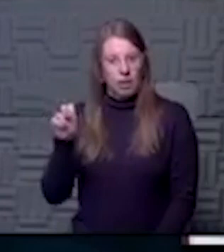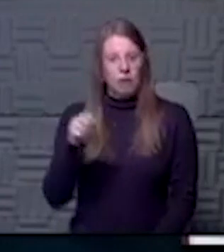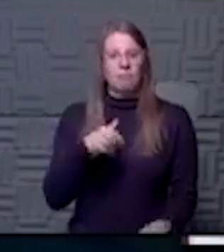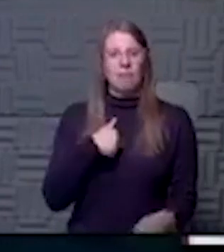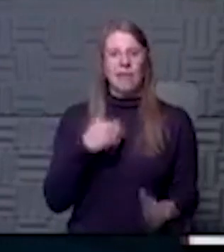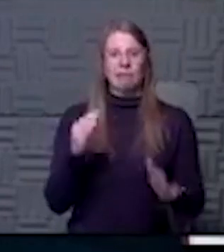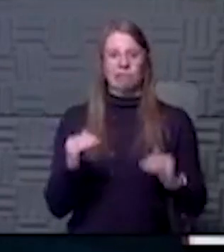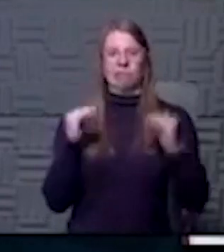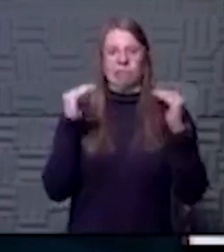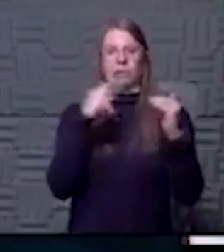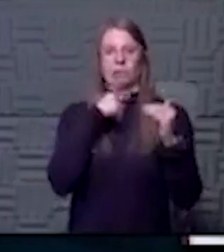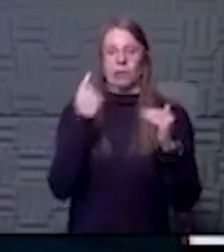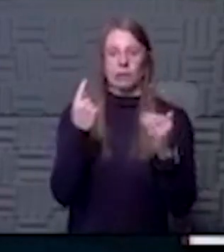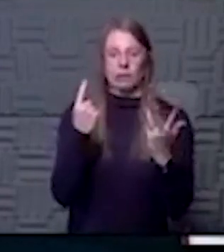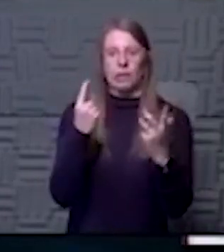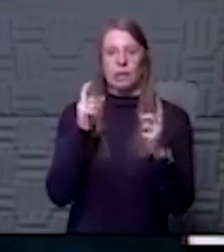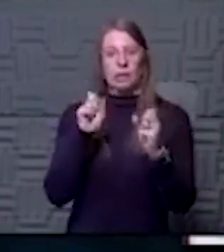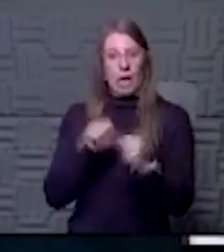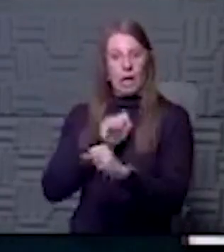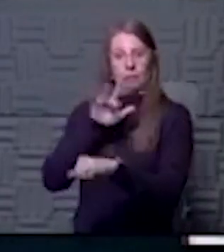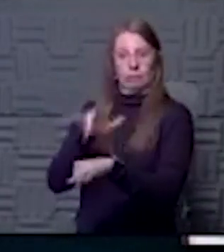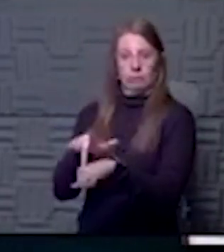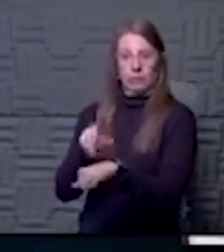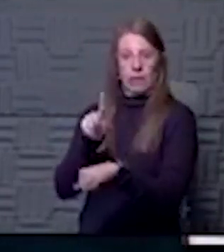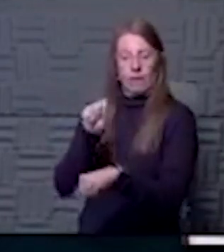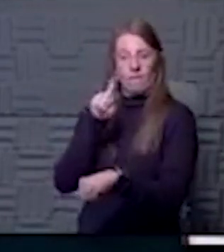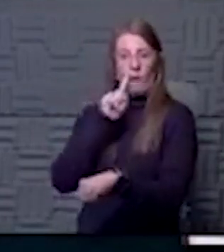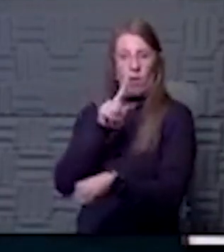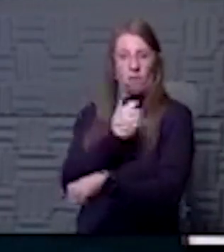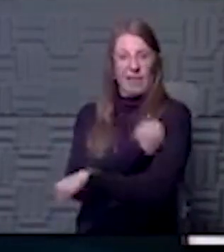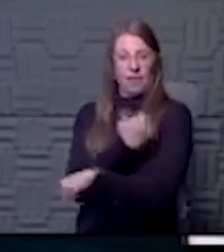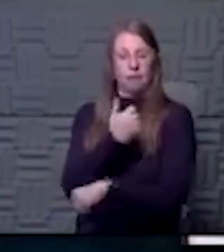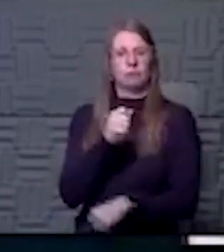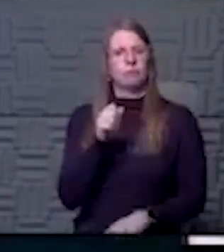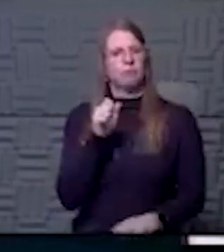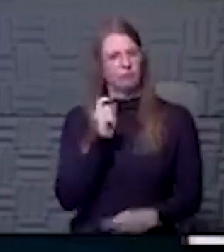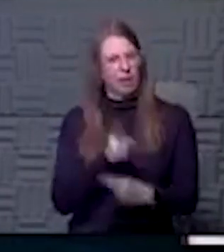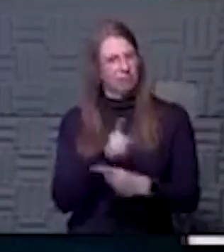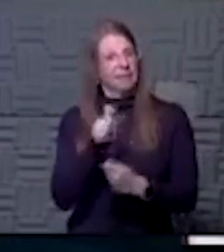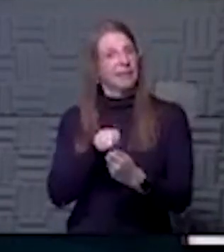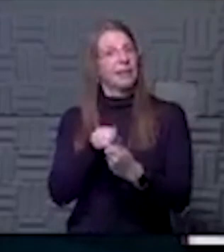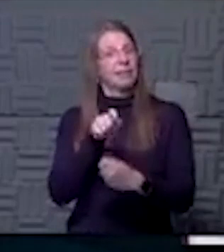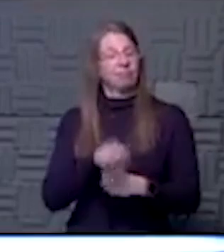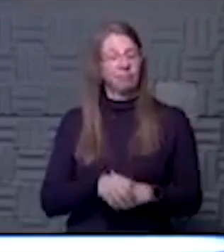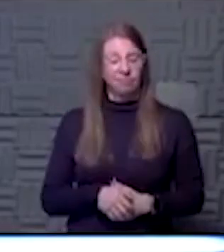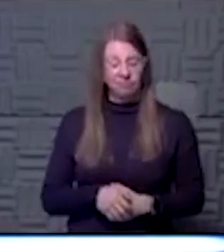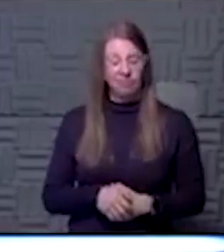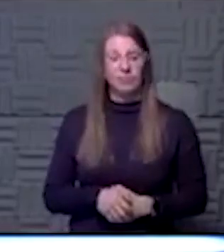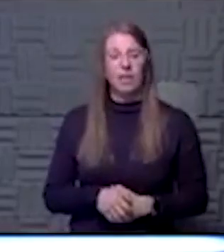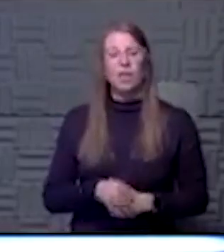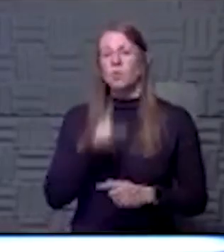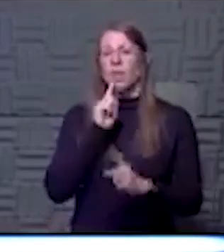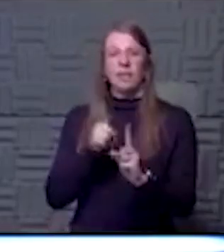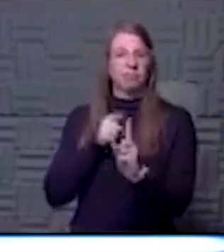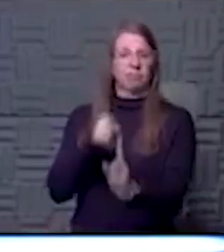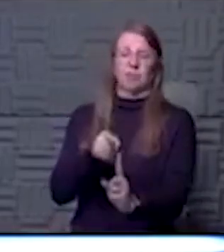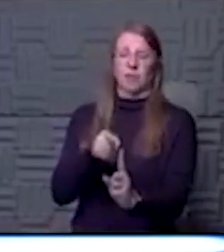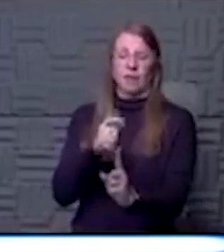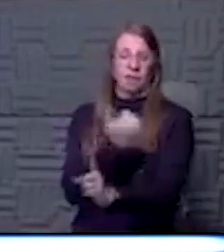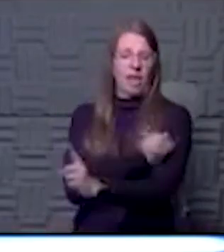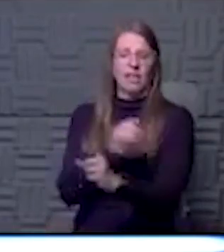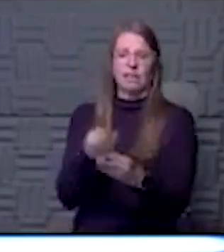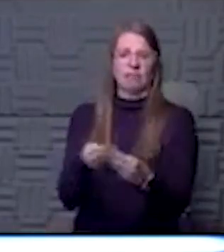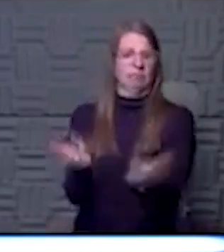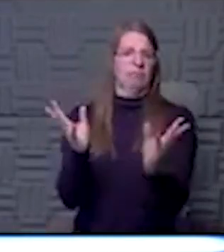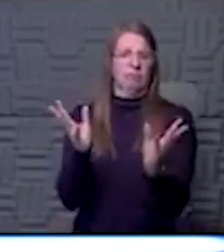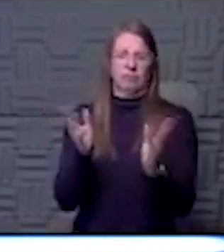risk, where will I go to get a vaccine? Can I go to Kansas and get that vaccine? Absolutely. Okay. The whole point here is to get vaccines out.